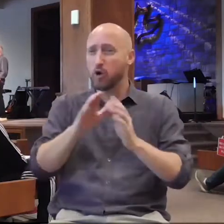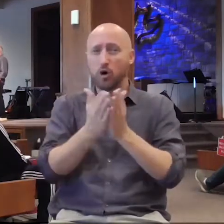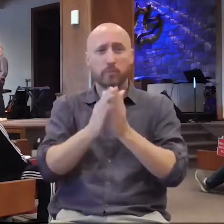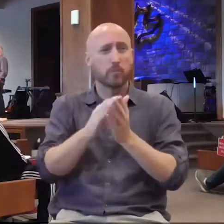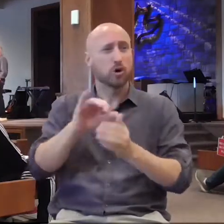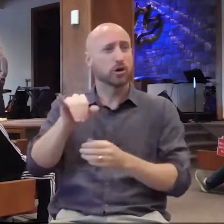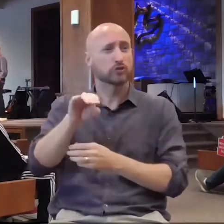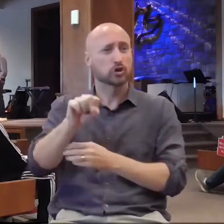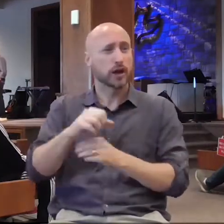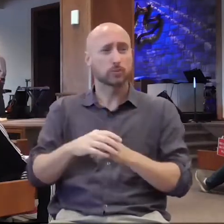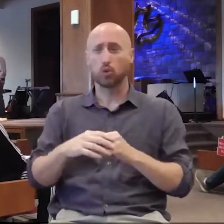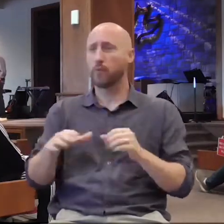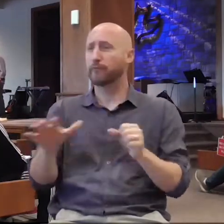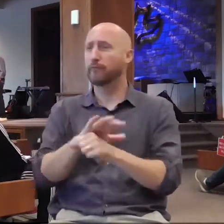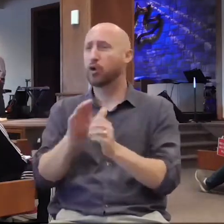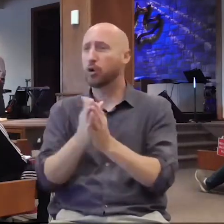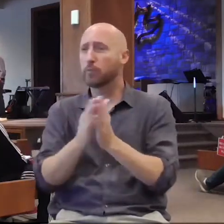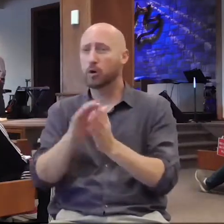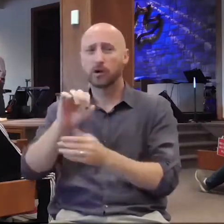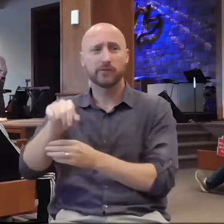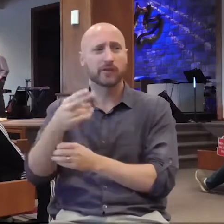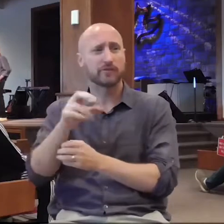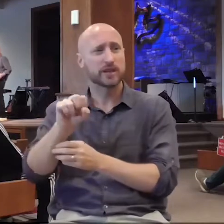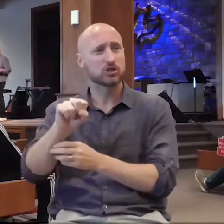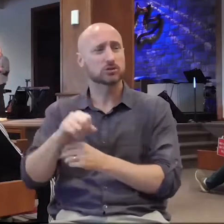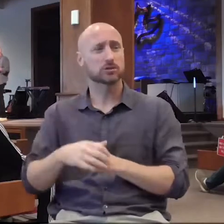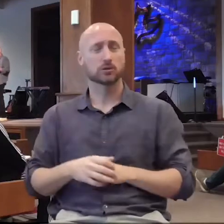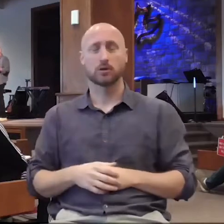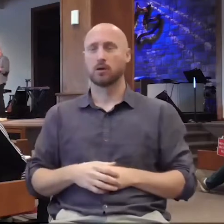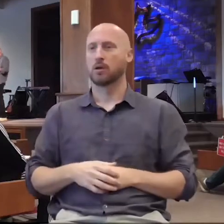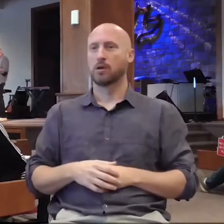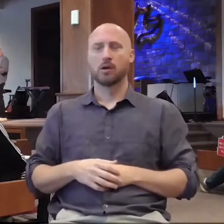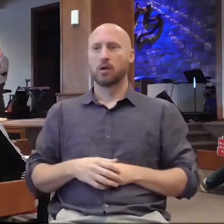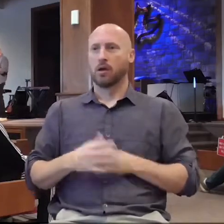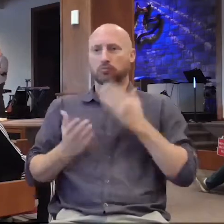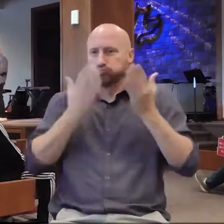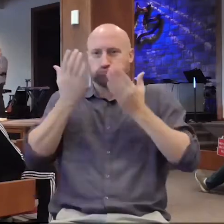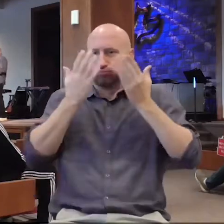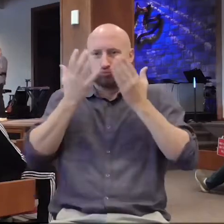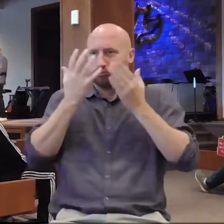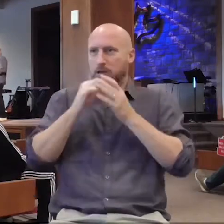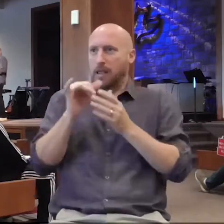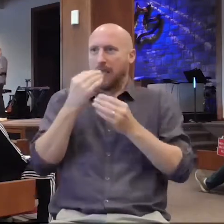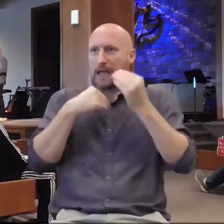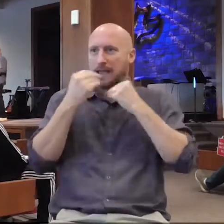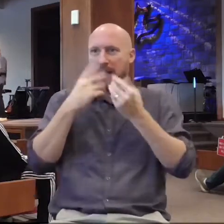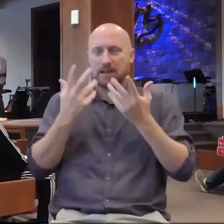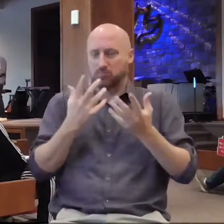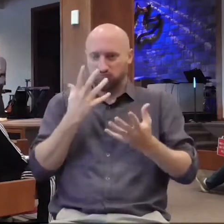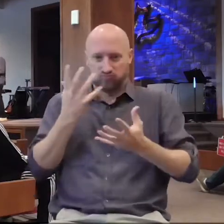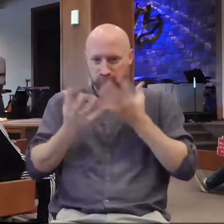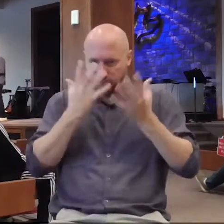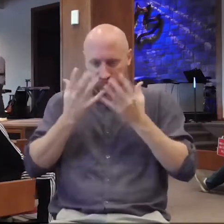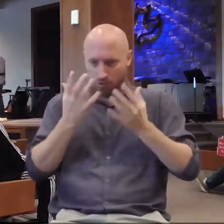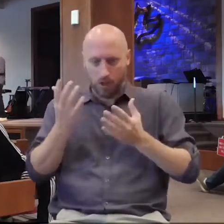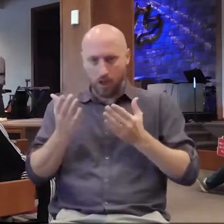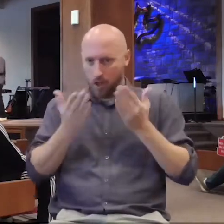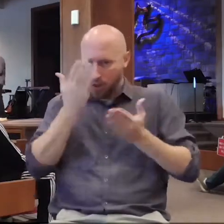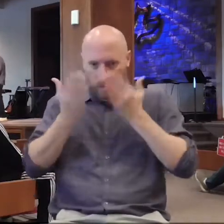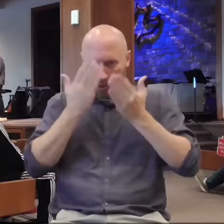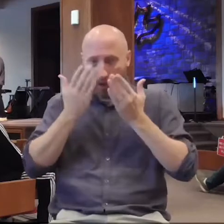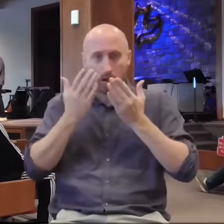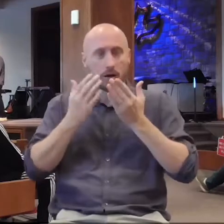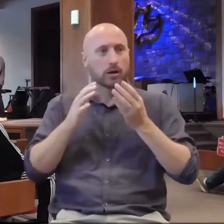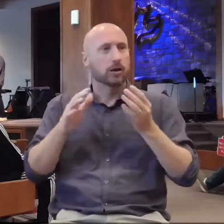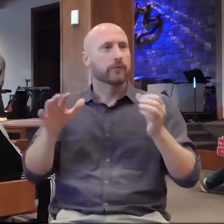pull out a verse from the little bread thing on the table. I was eating it alive. I would sit down and just read a whole book.